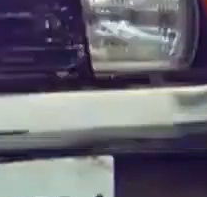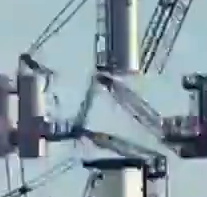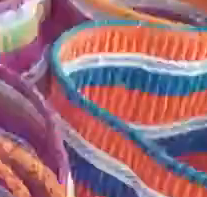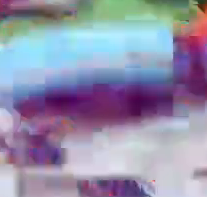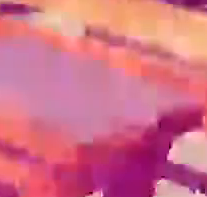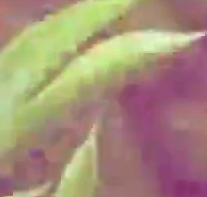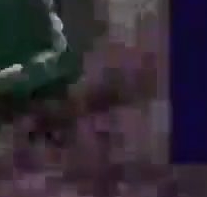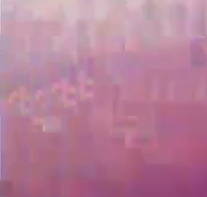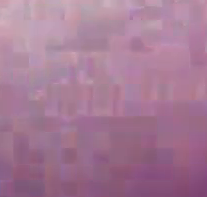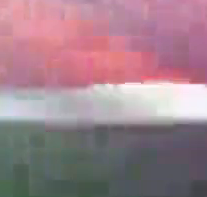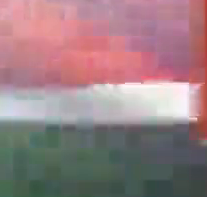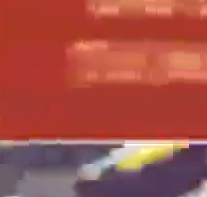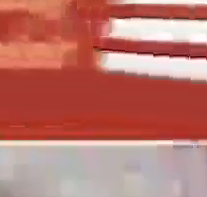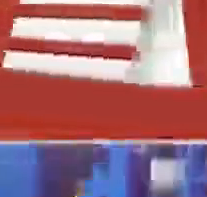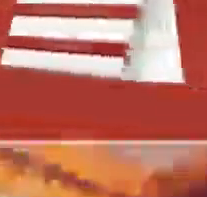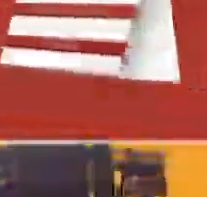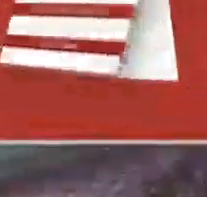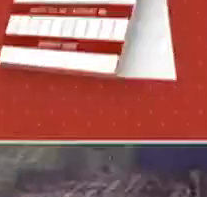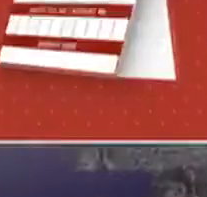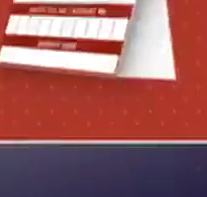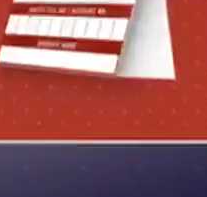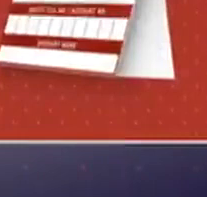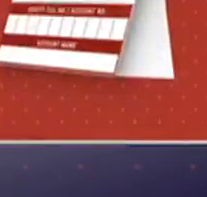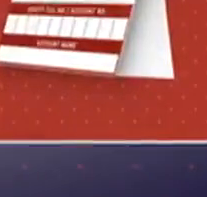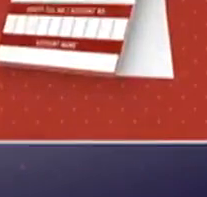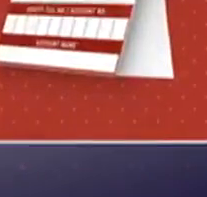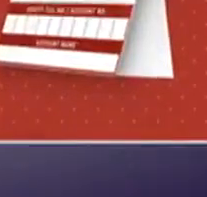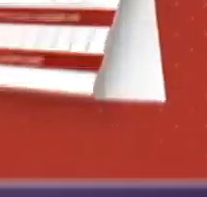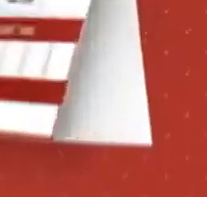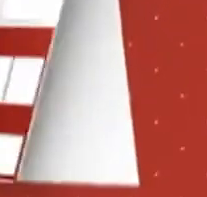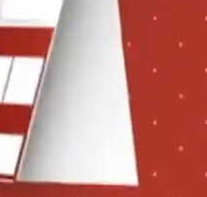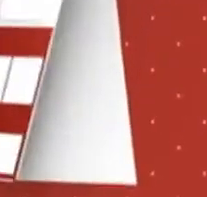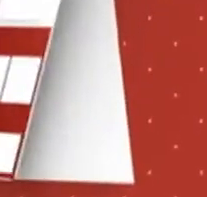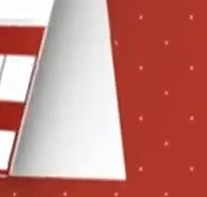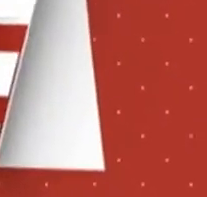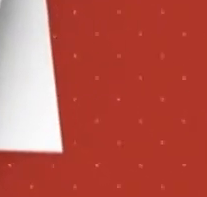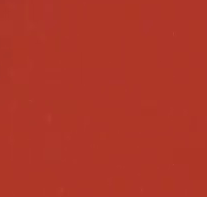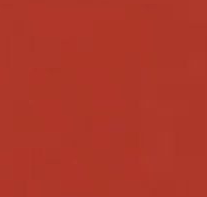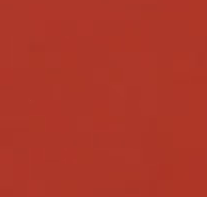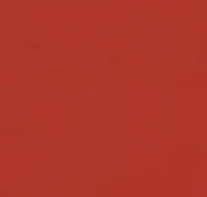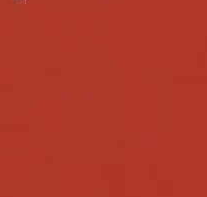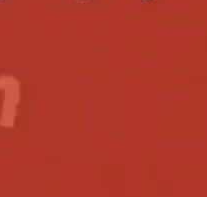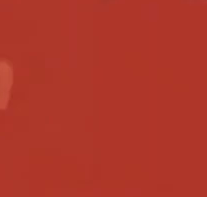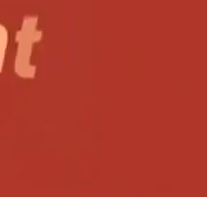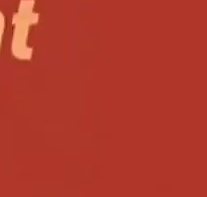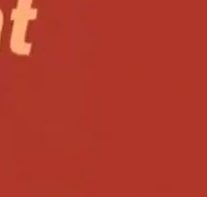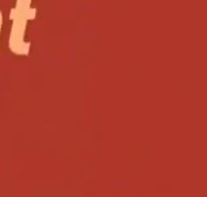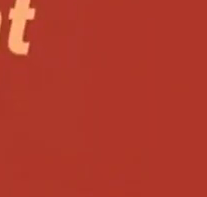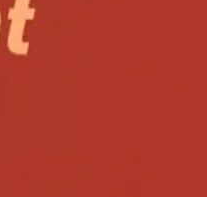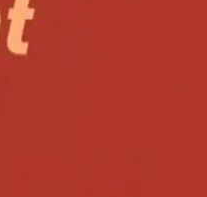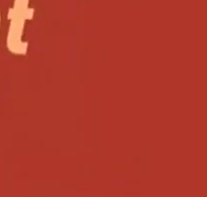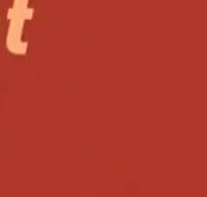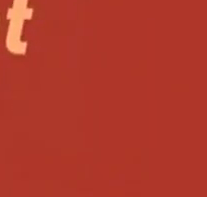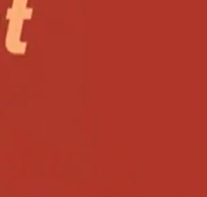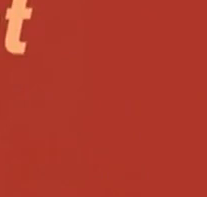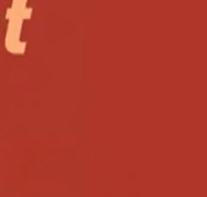Kenya, brought to you by Equity. Keep your business running with one Equity Till number. With your one